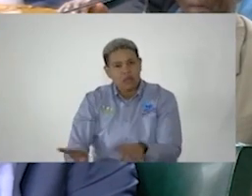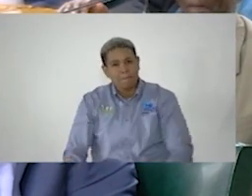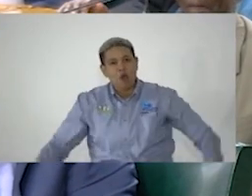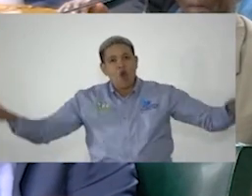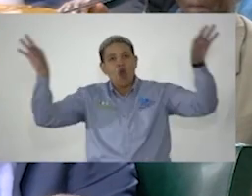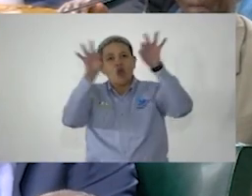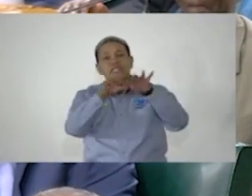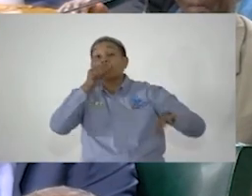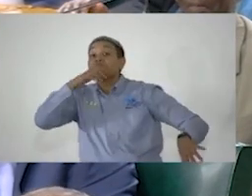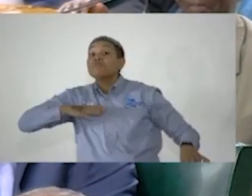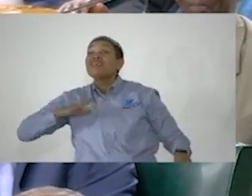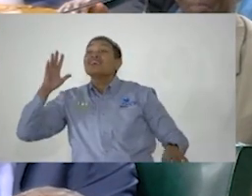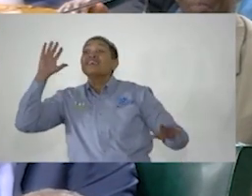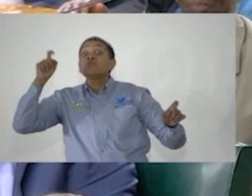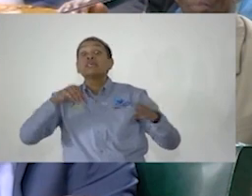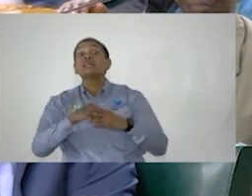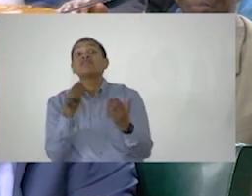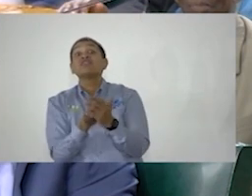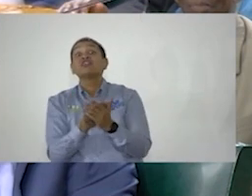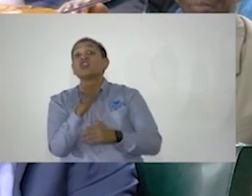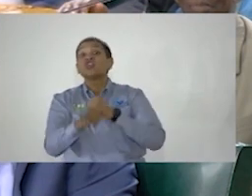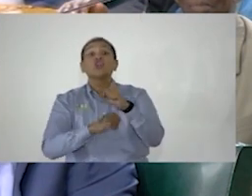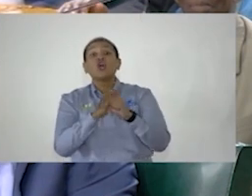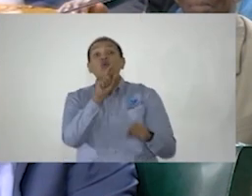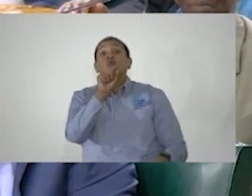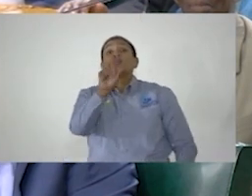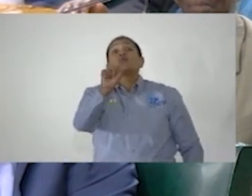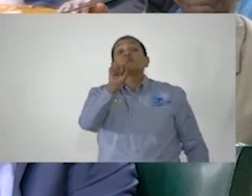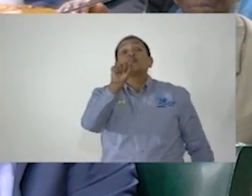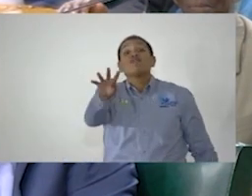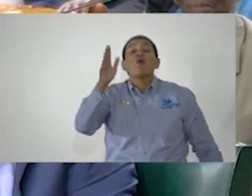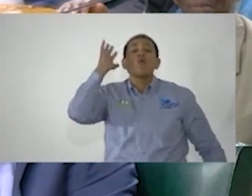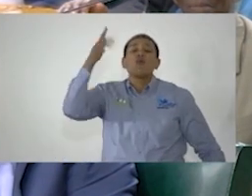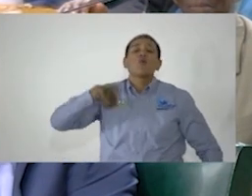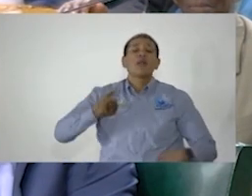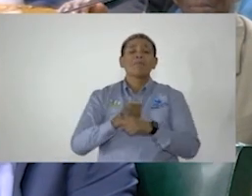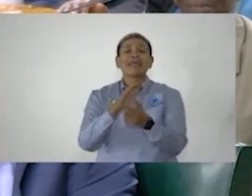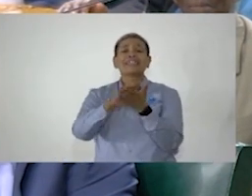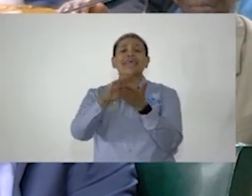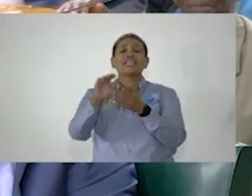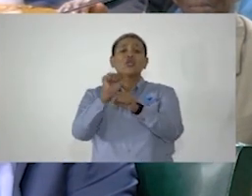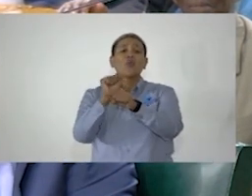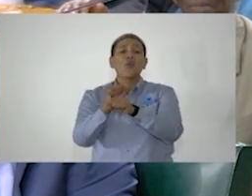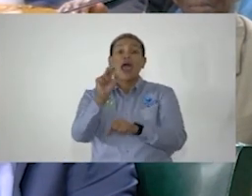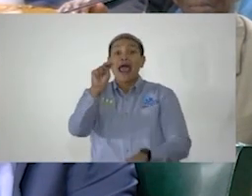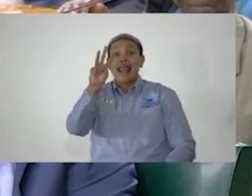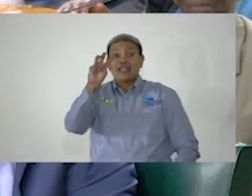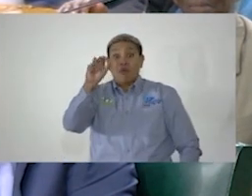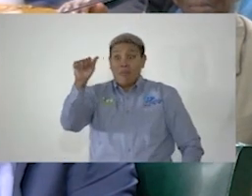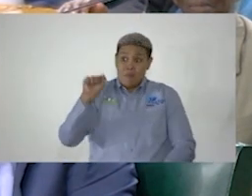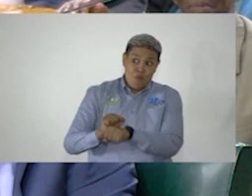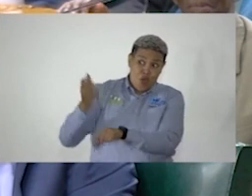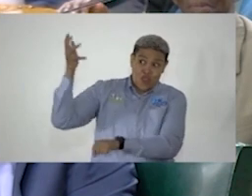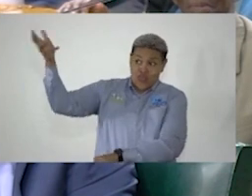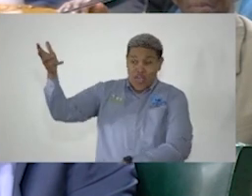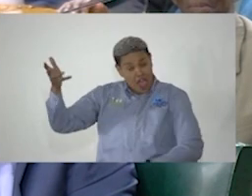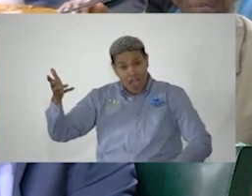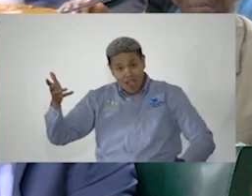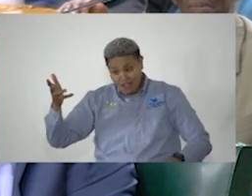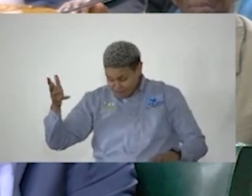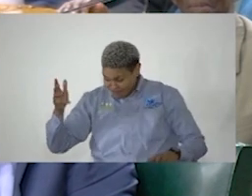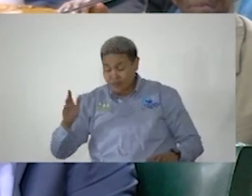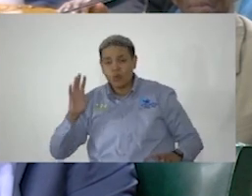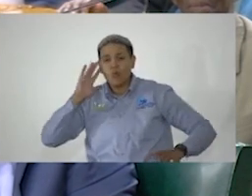Madam Speaker, in fiscal year 2023-24, we will make sanitation workers at the National Solid Waste Management